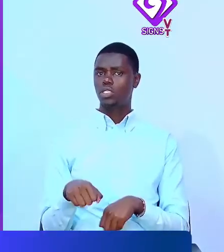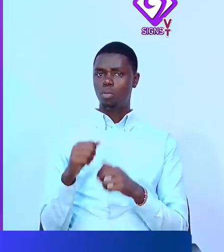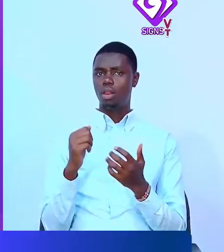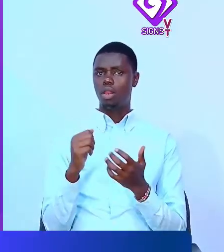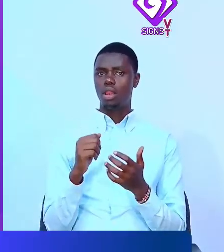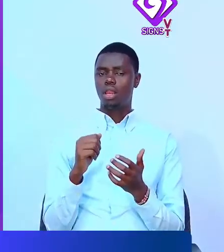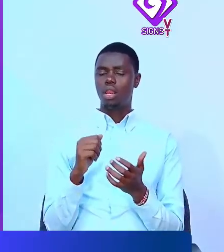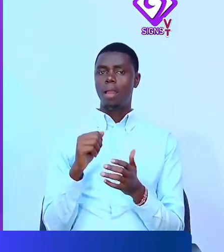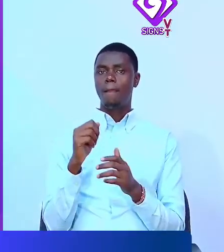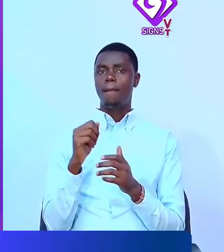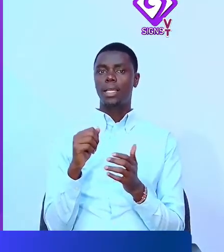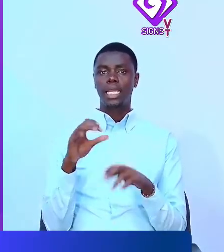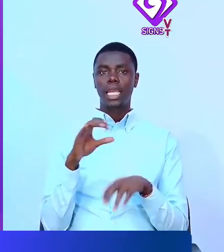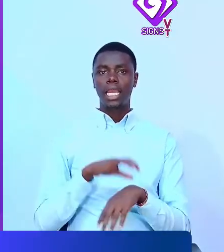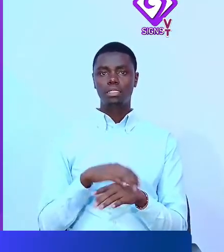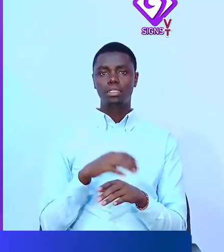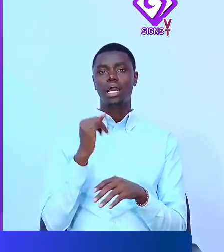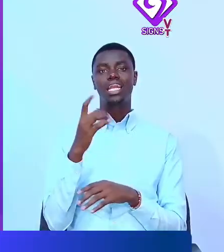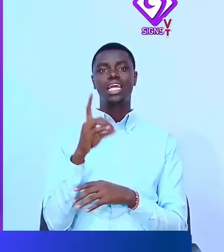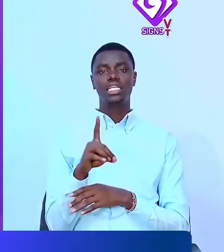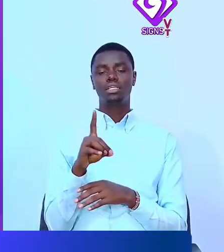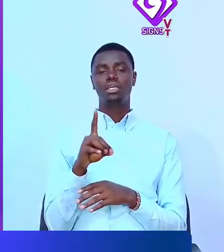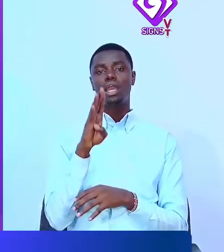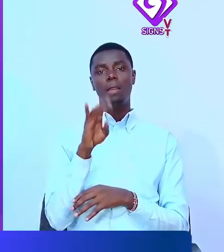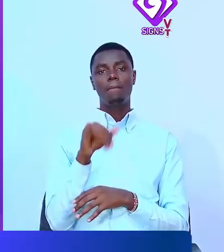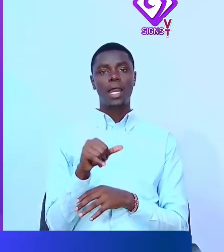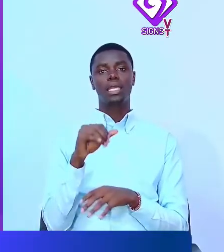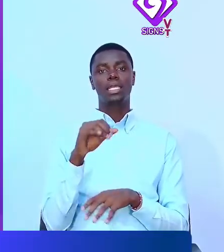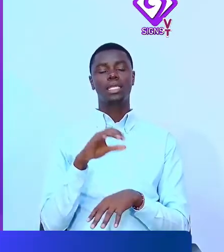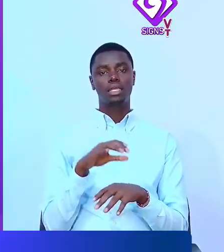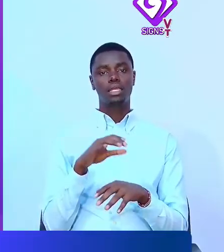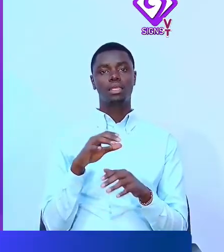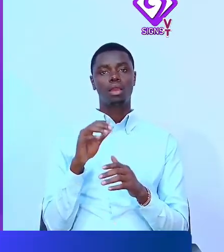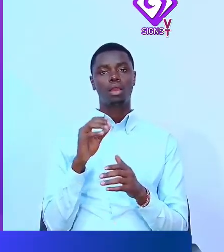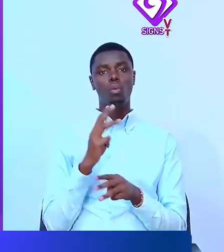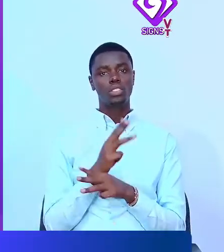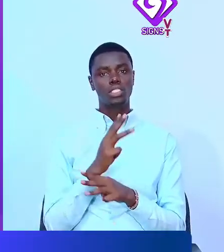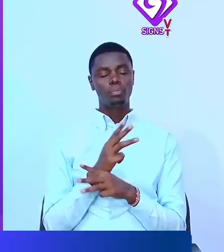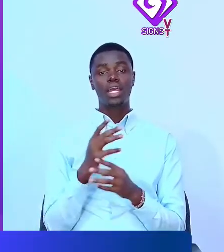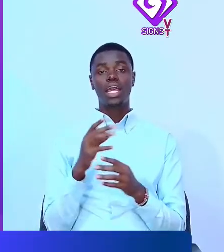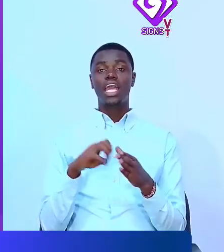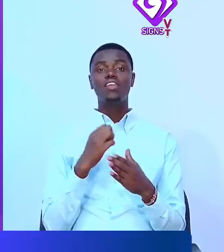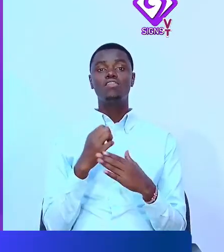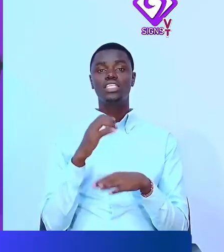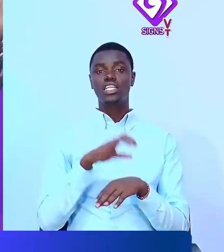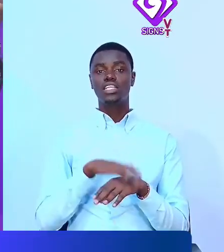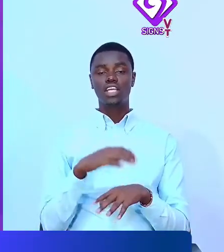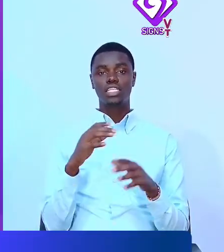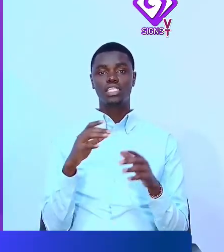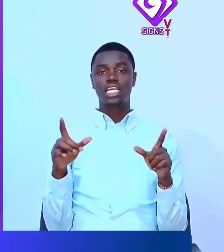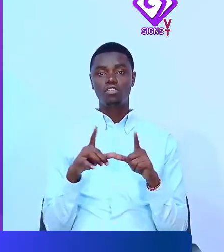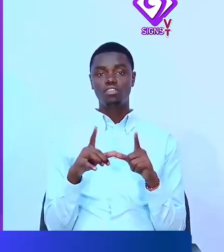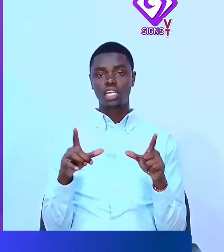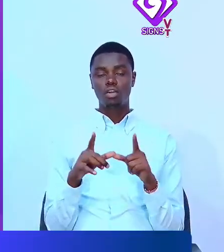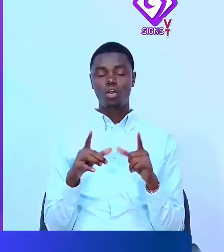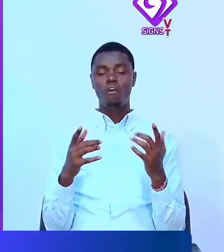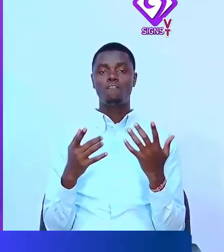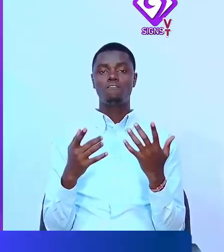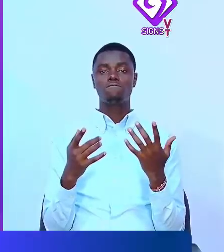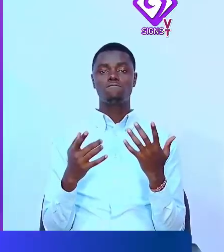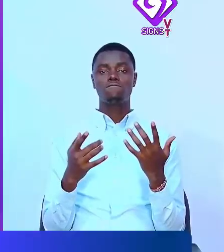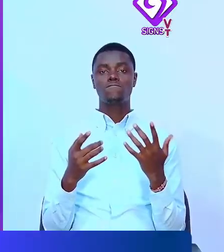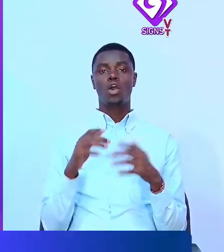sending a message on WhatsApp? No. Do you know that just to get certificate of good conduct, you have to go to CID headquarters for